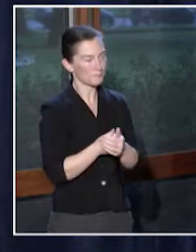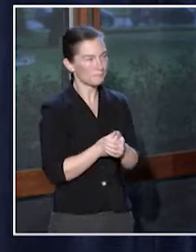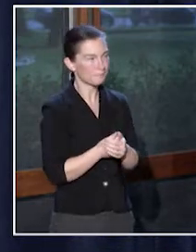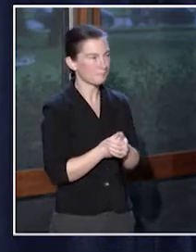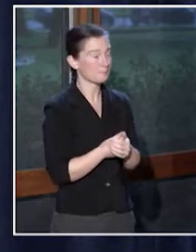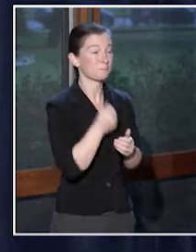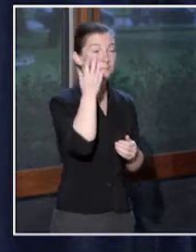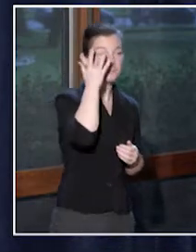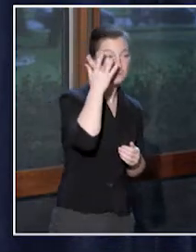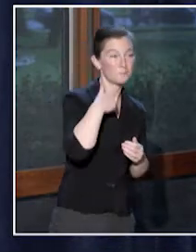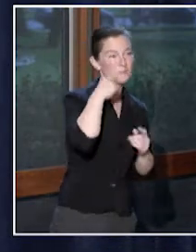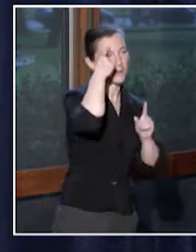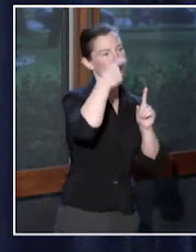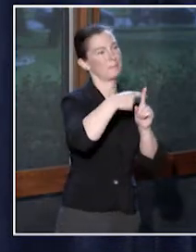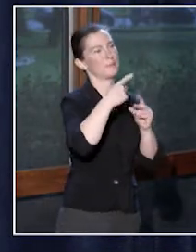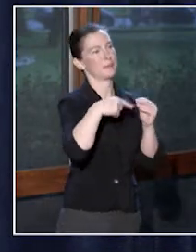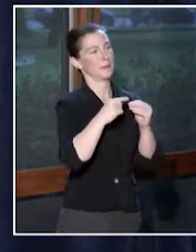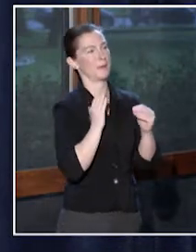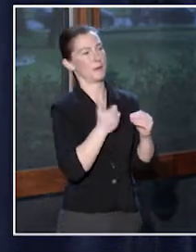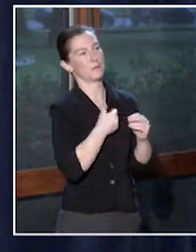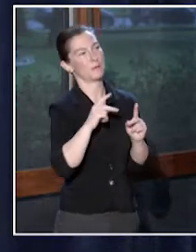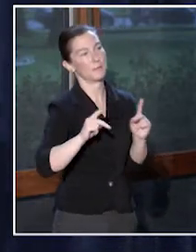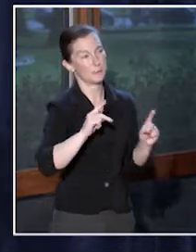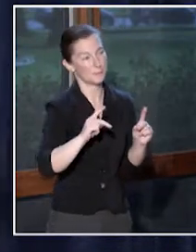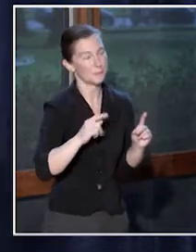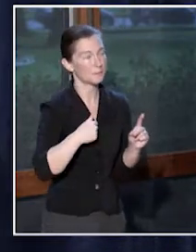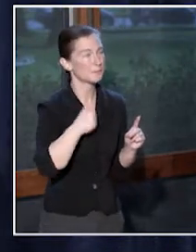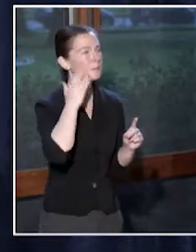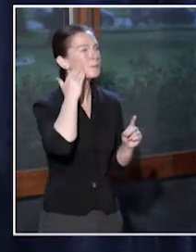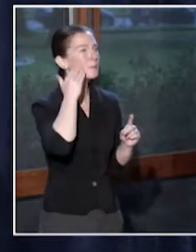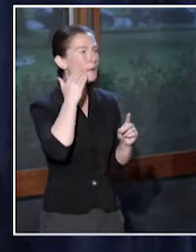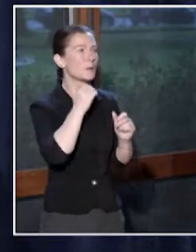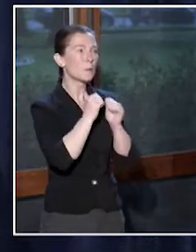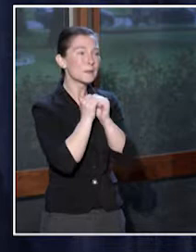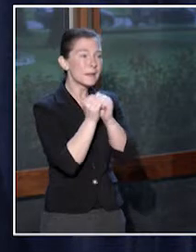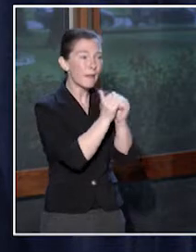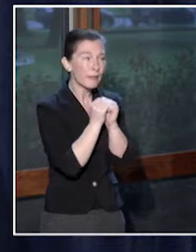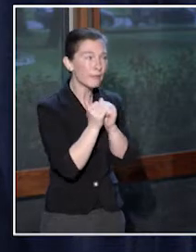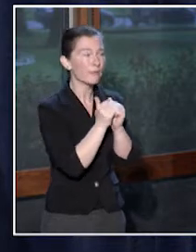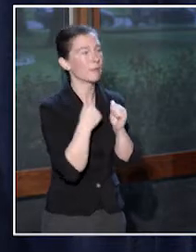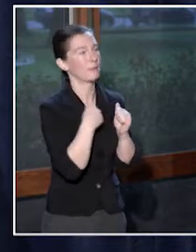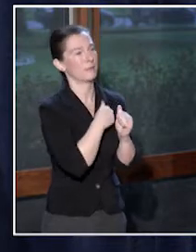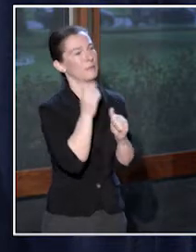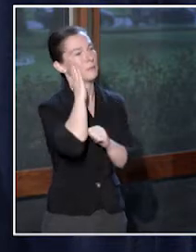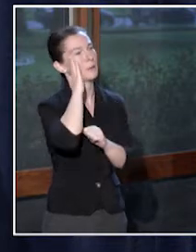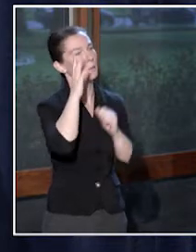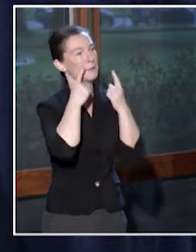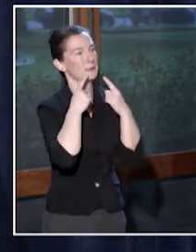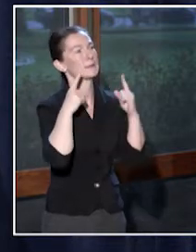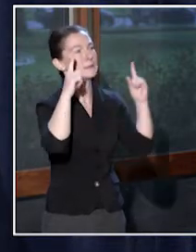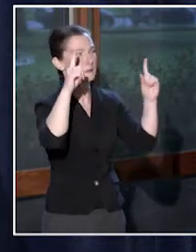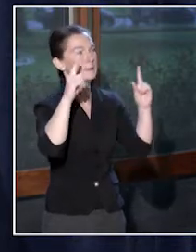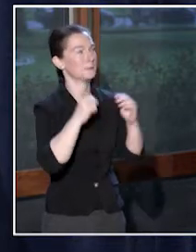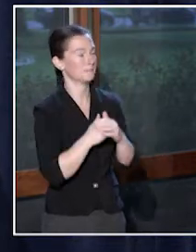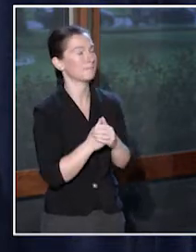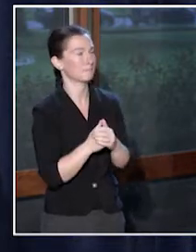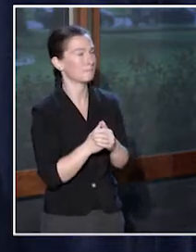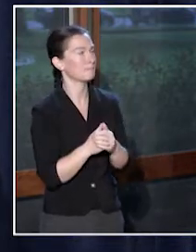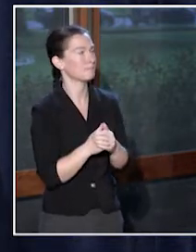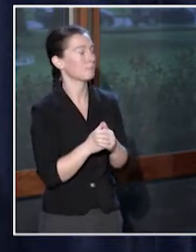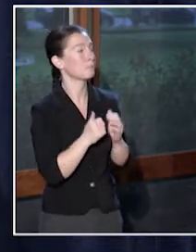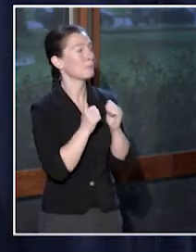about our people. And I know that together, we absolutely will succeed as a community.